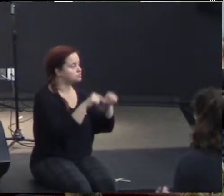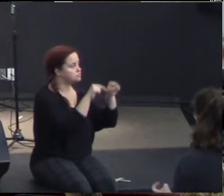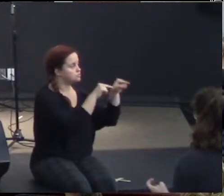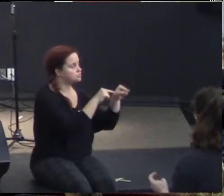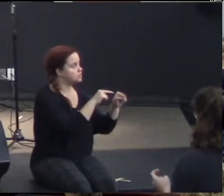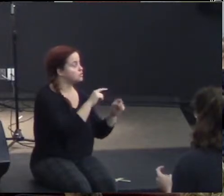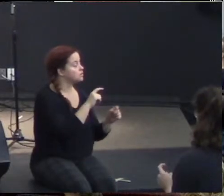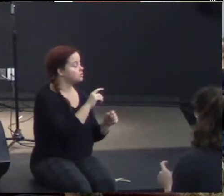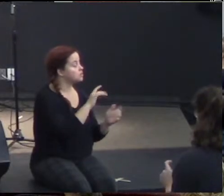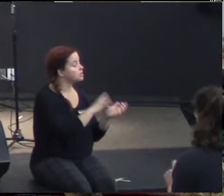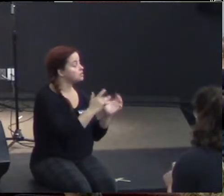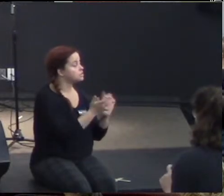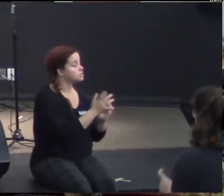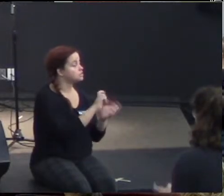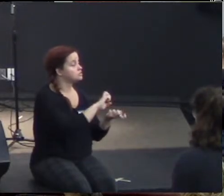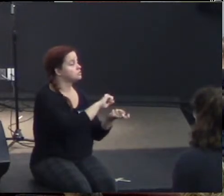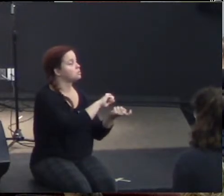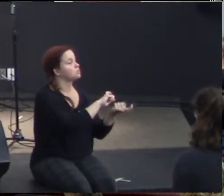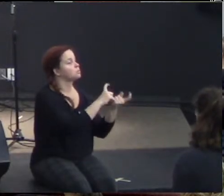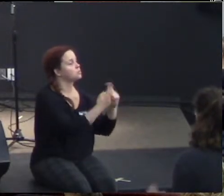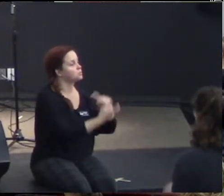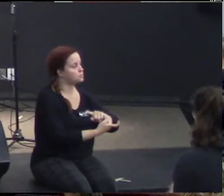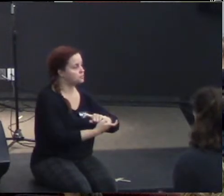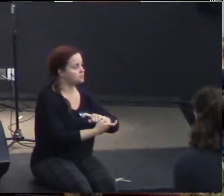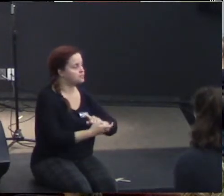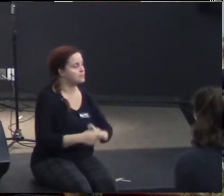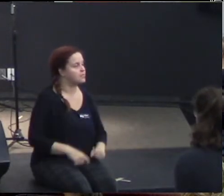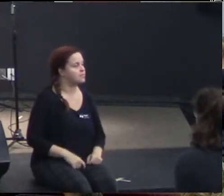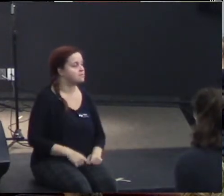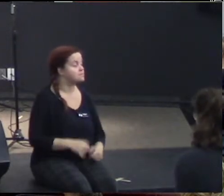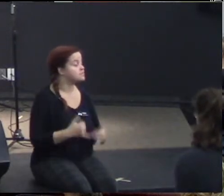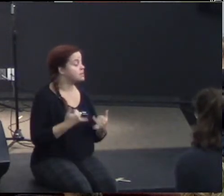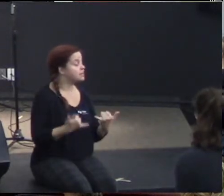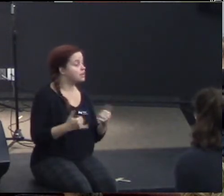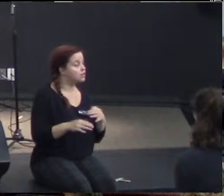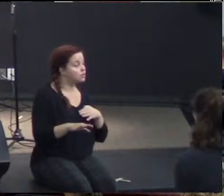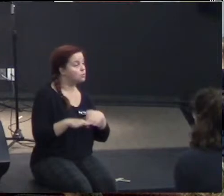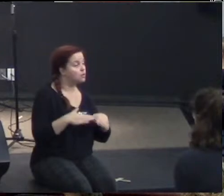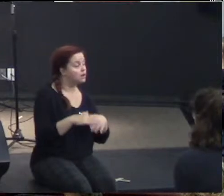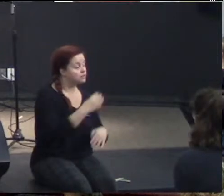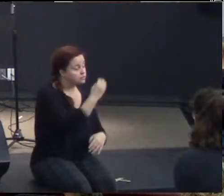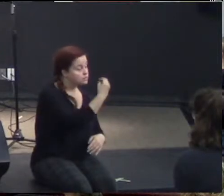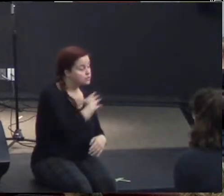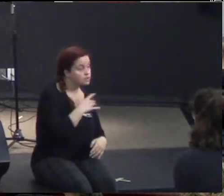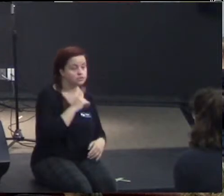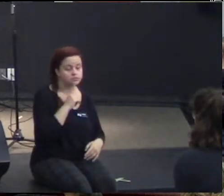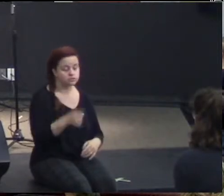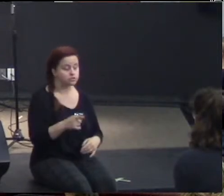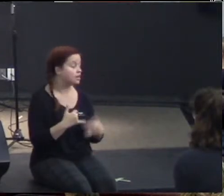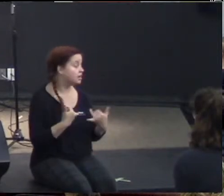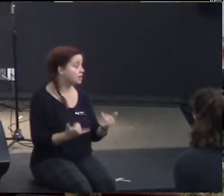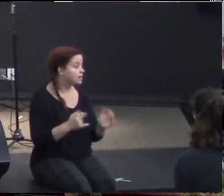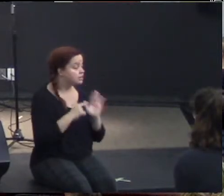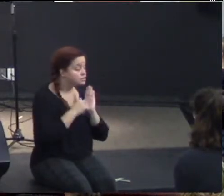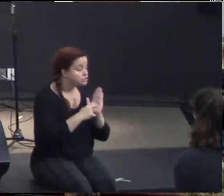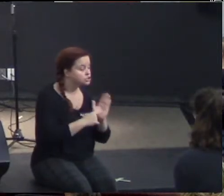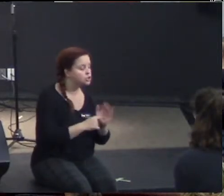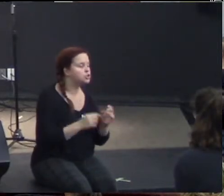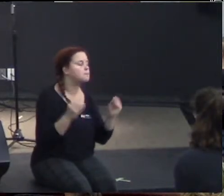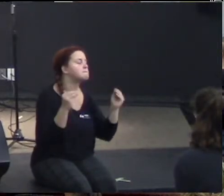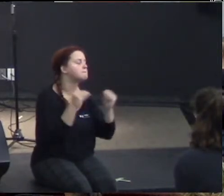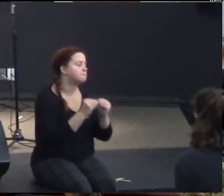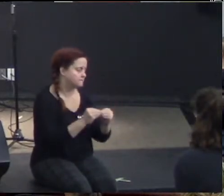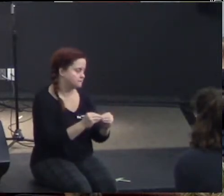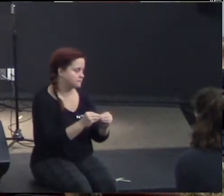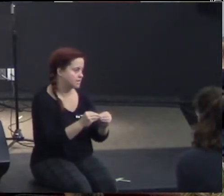now that we've walked in this grace and truth, now I need to reveal to you even more. I'm